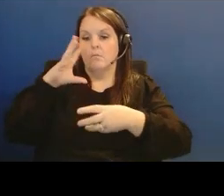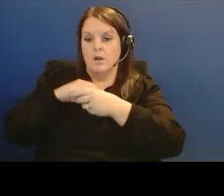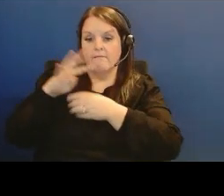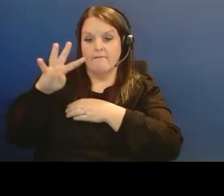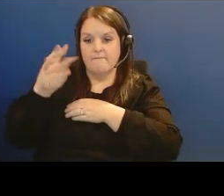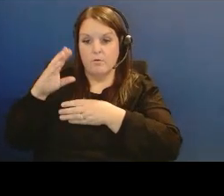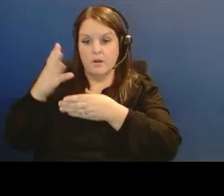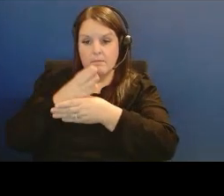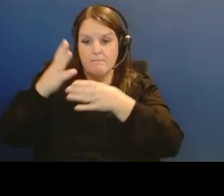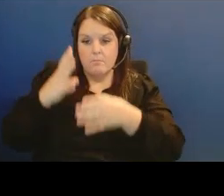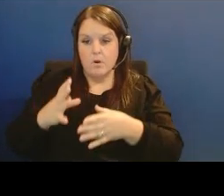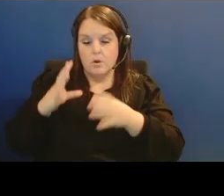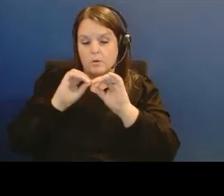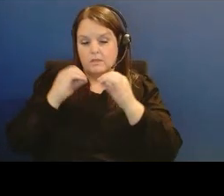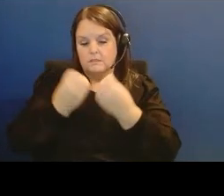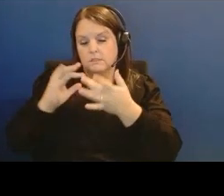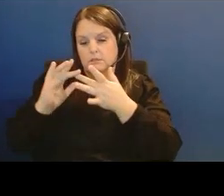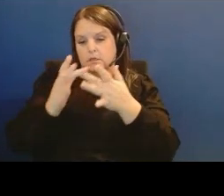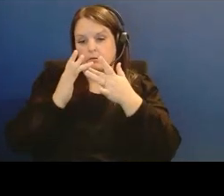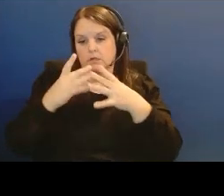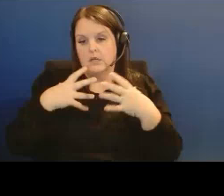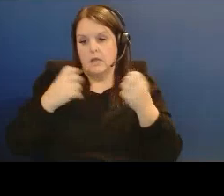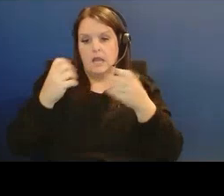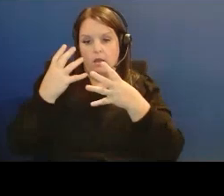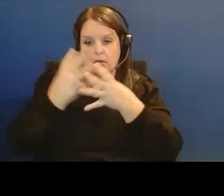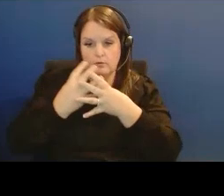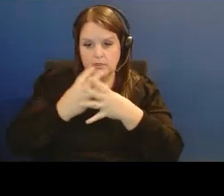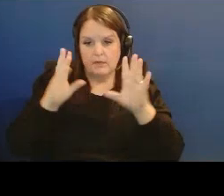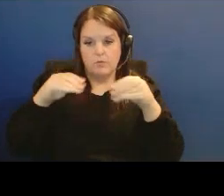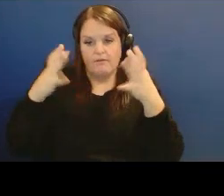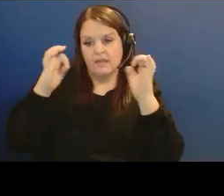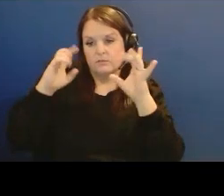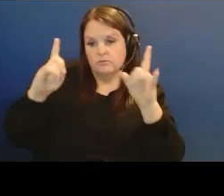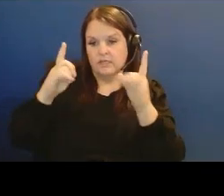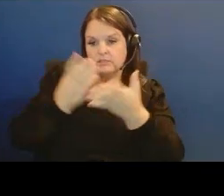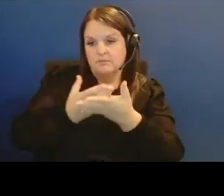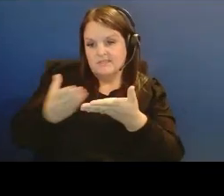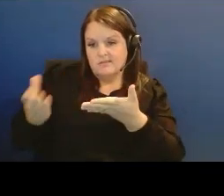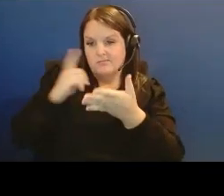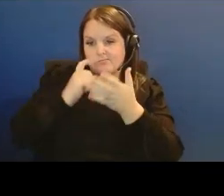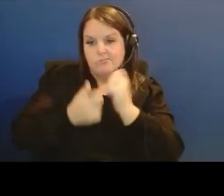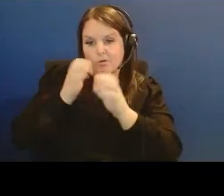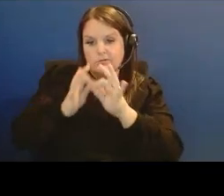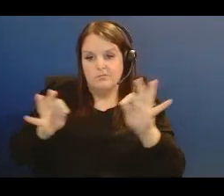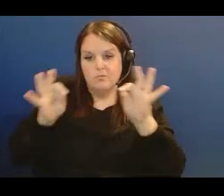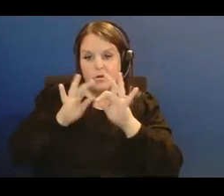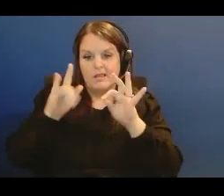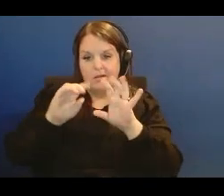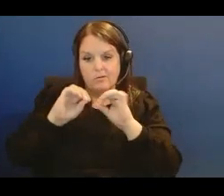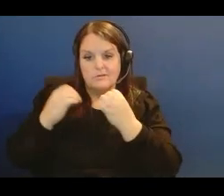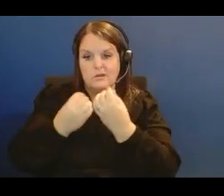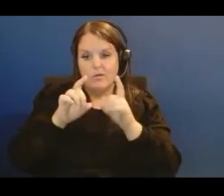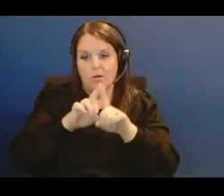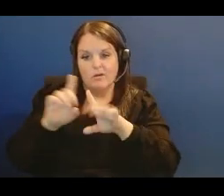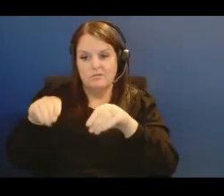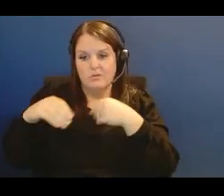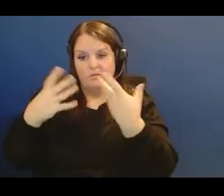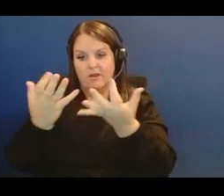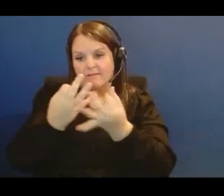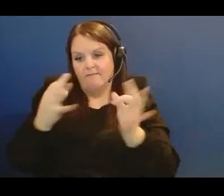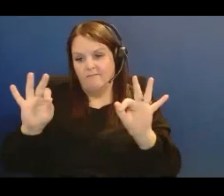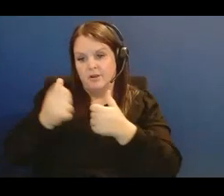health screenings and provided educational materials. And what's important about this organization is they also provide free